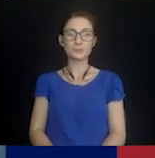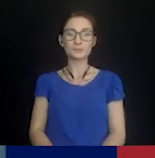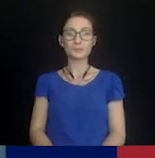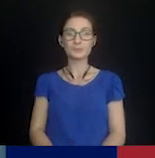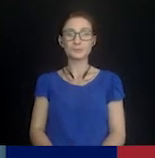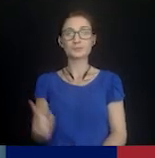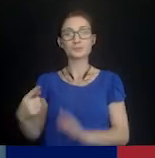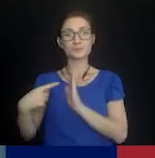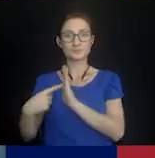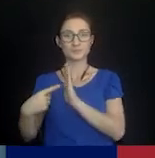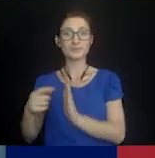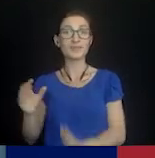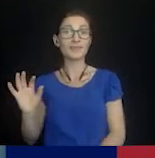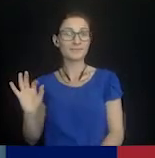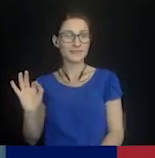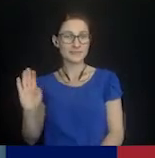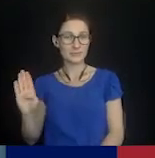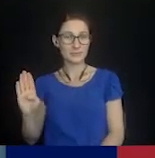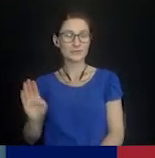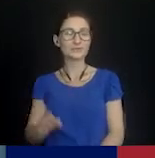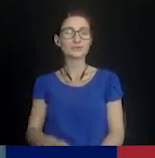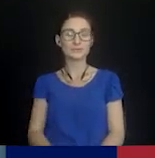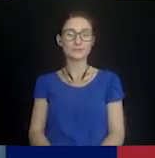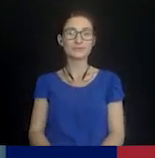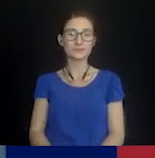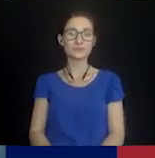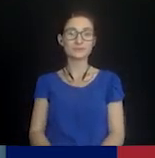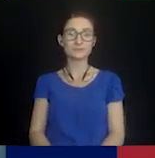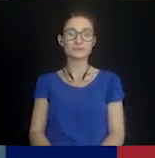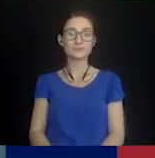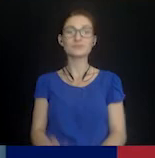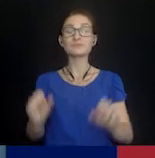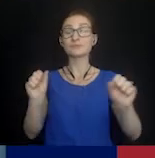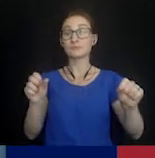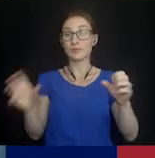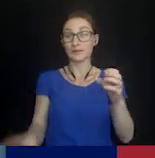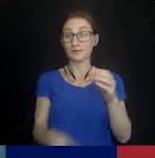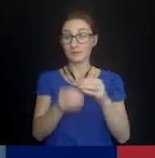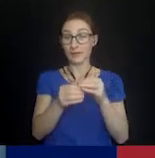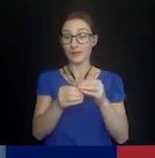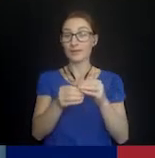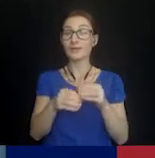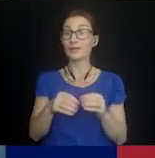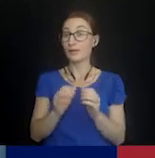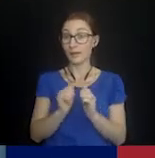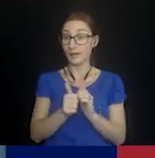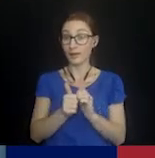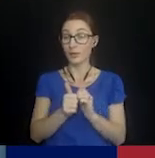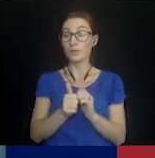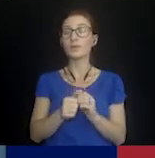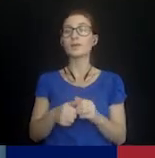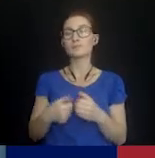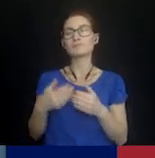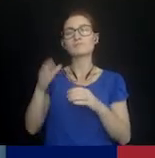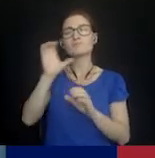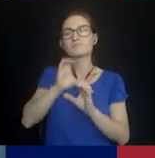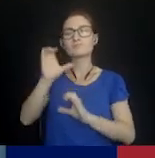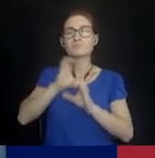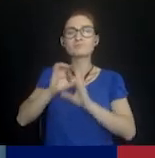including our Facebook page, which you can find by searching Access to